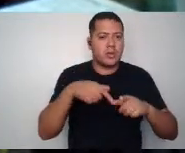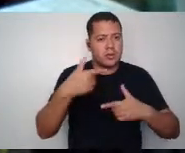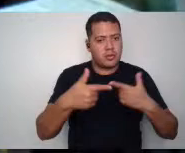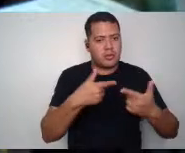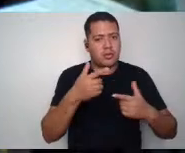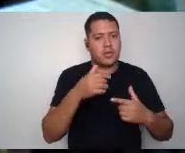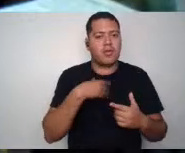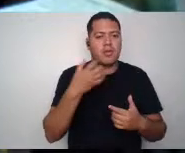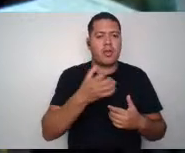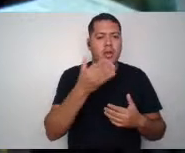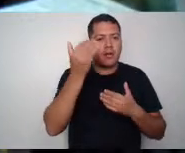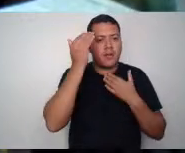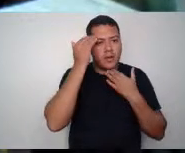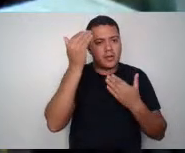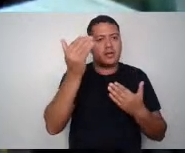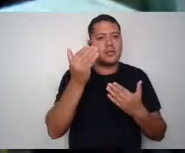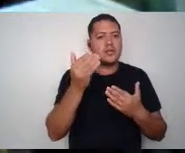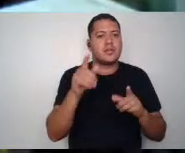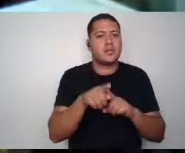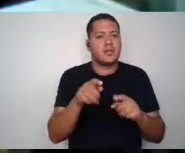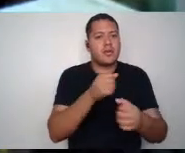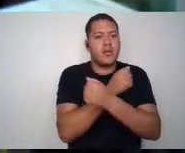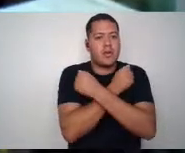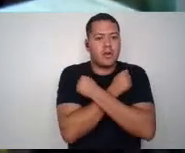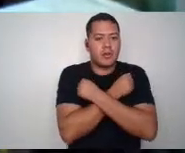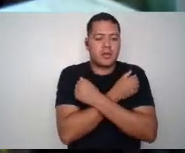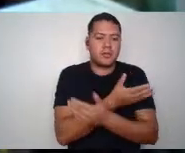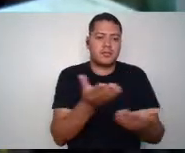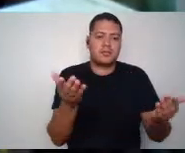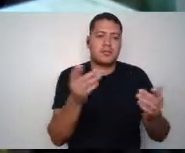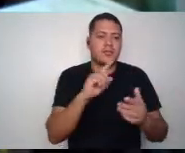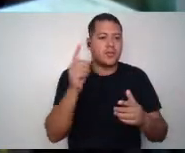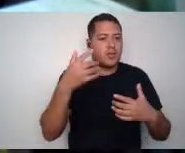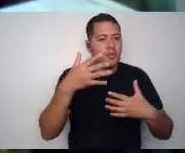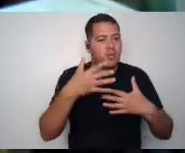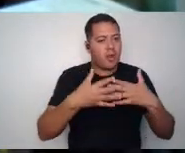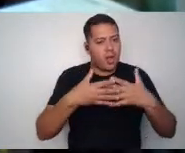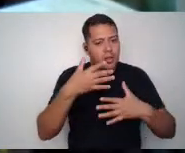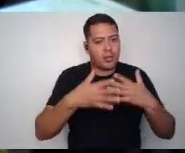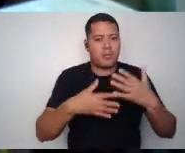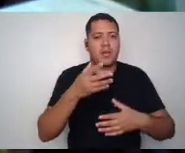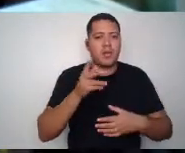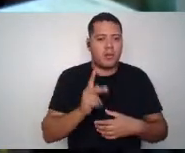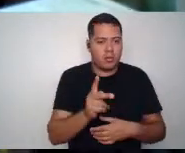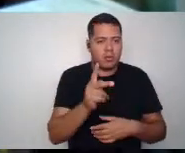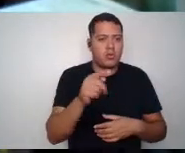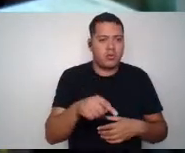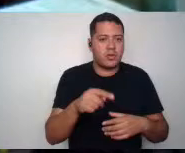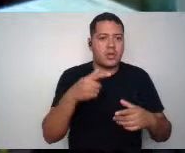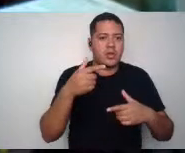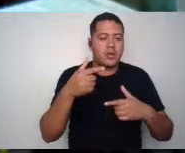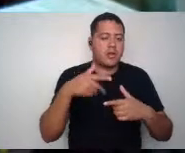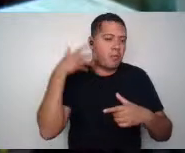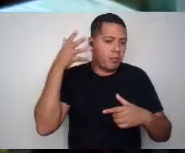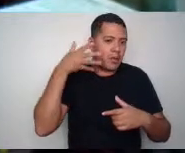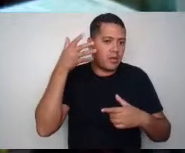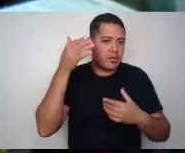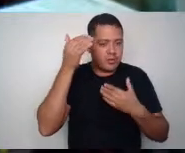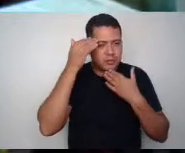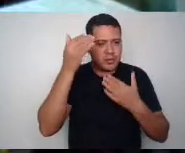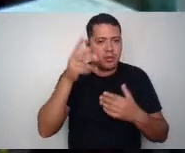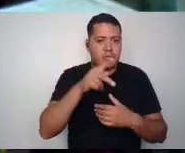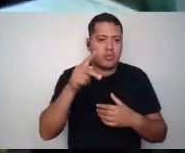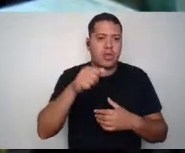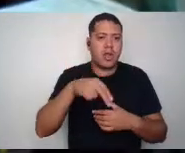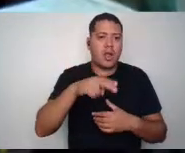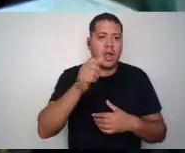the justice, to labor justice. And I would like to just say this and you can go on. Okay, thank you